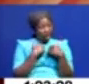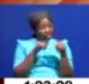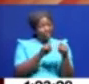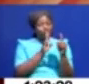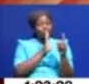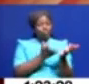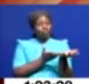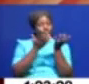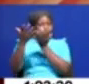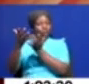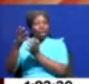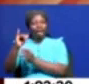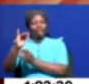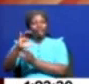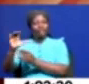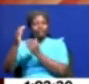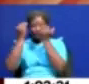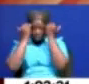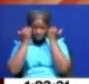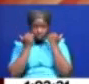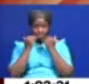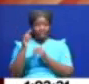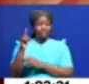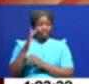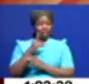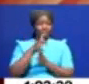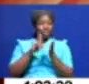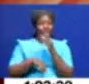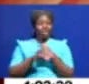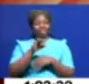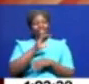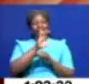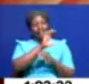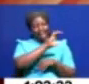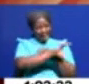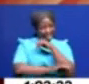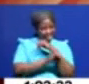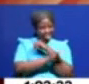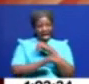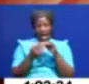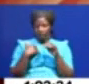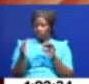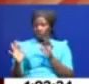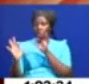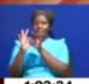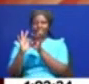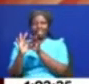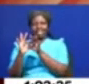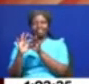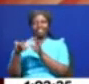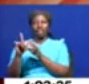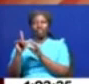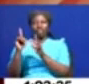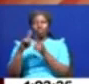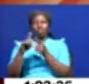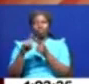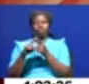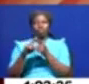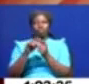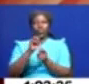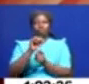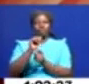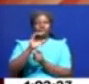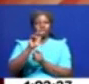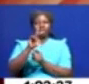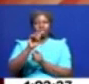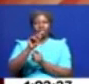Court. The lawyers allege that the state has gone further to link Ezekiel to controversial Malindi-based preacher Paul McKenzie,